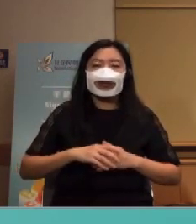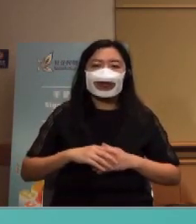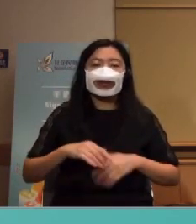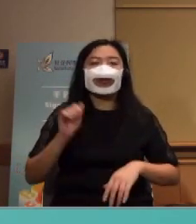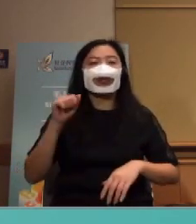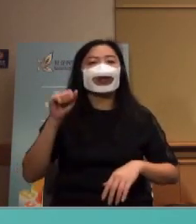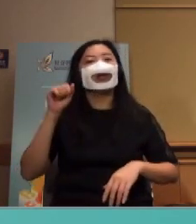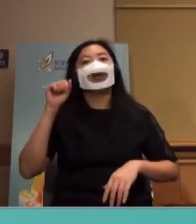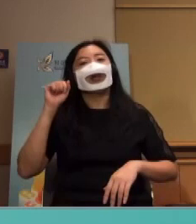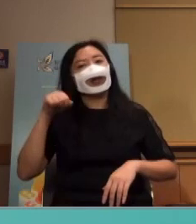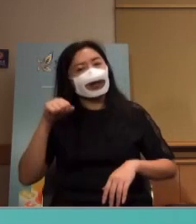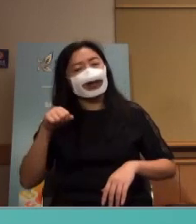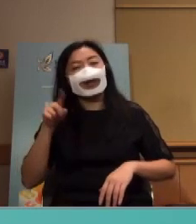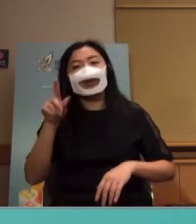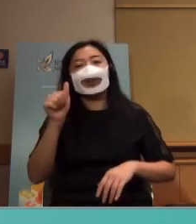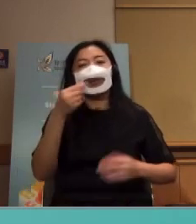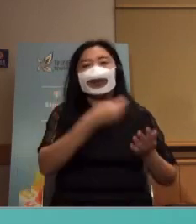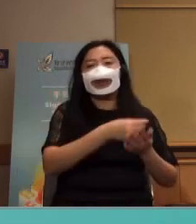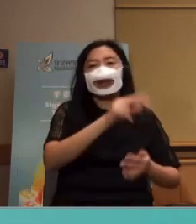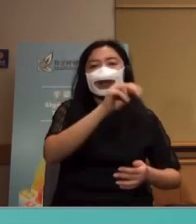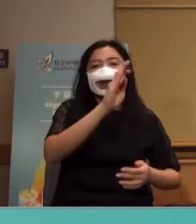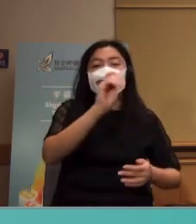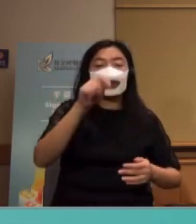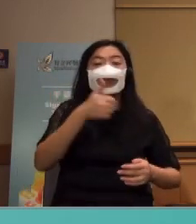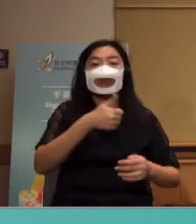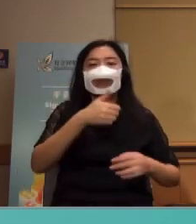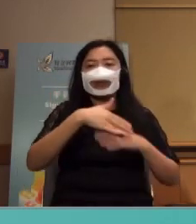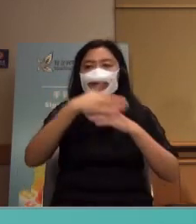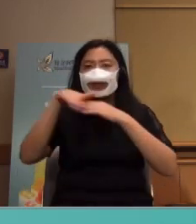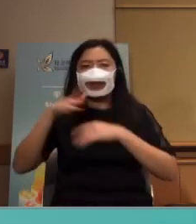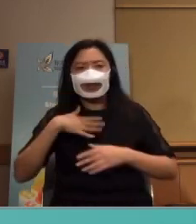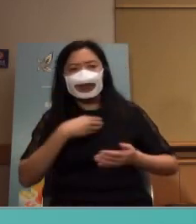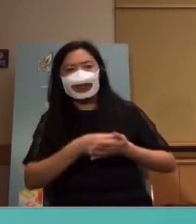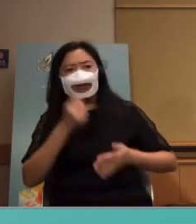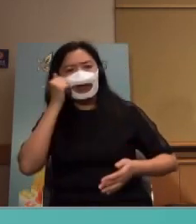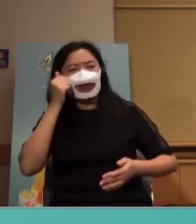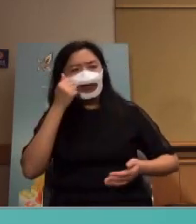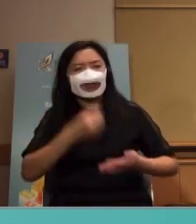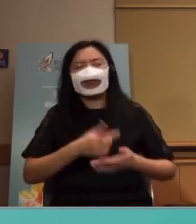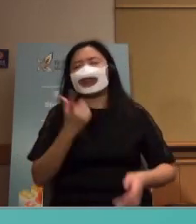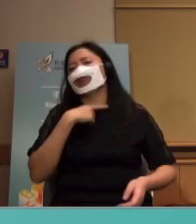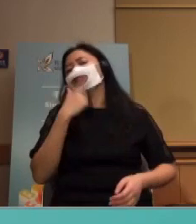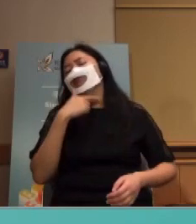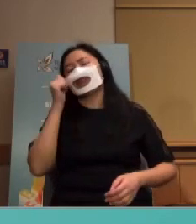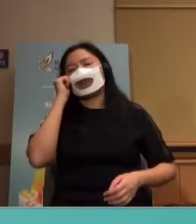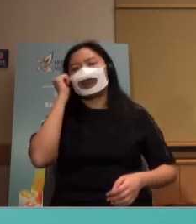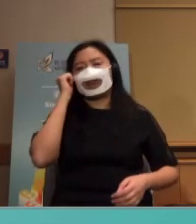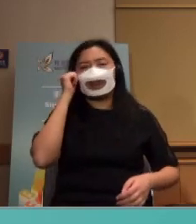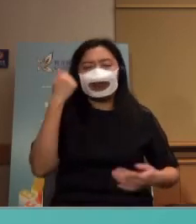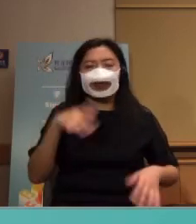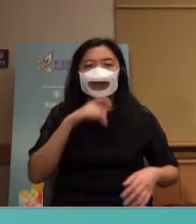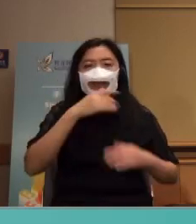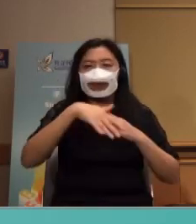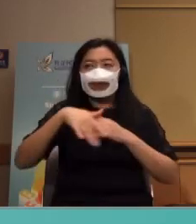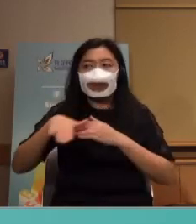Actually, that's very, very difficult, and people say no. And then even some people come to us, it's like, I give you money,